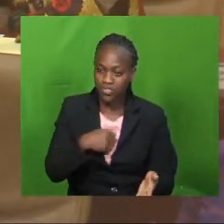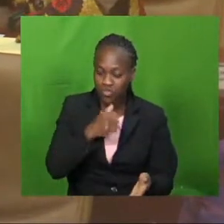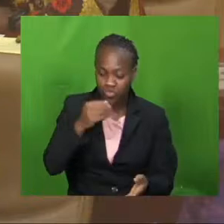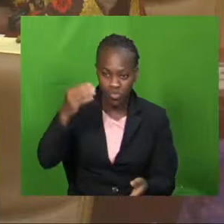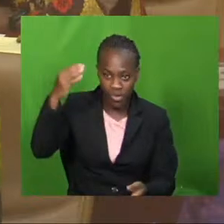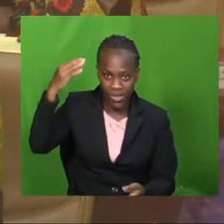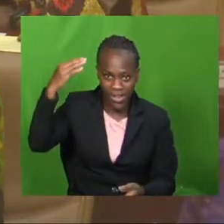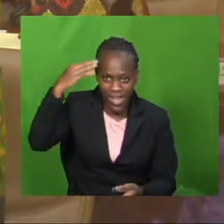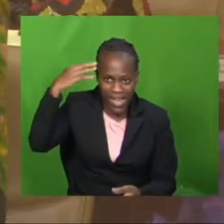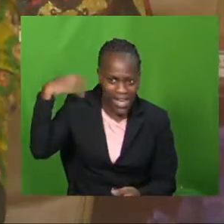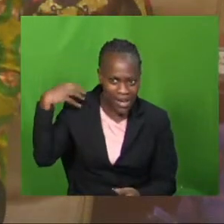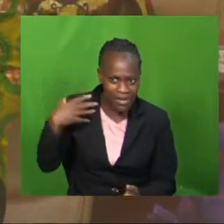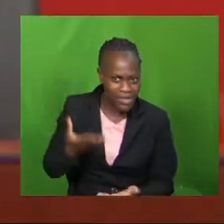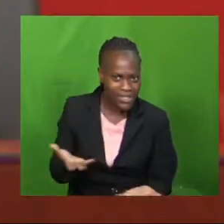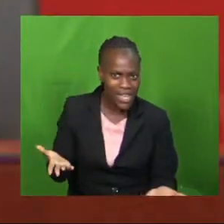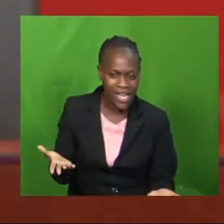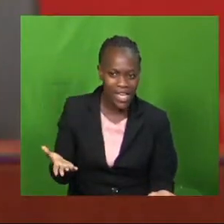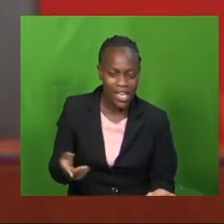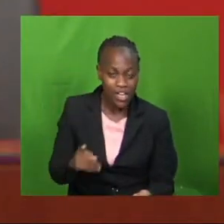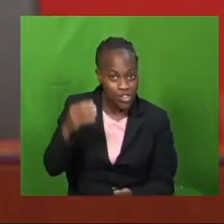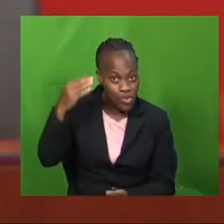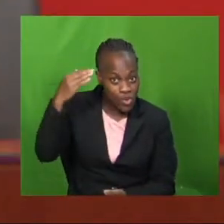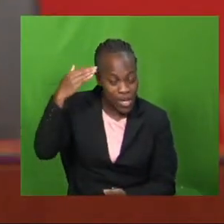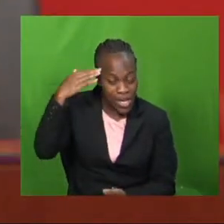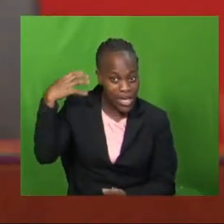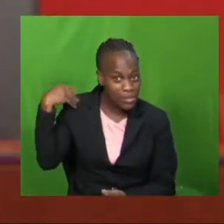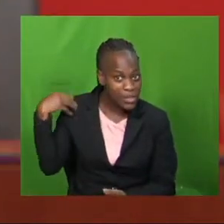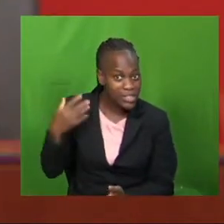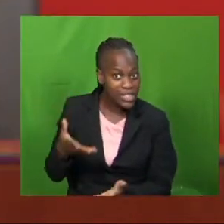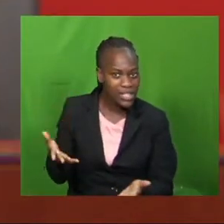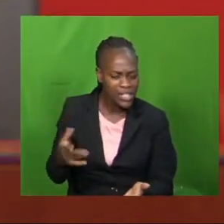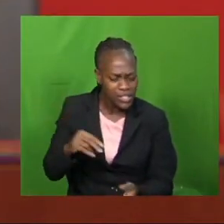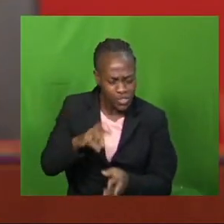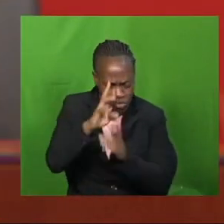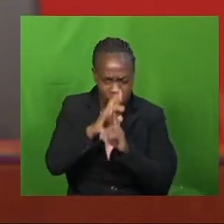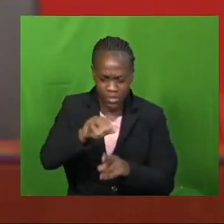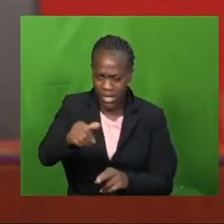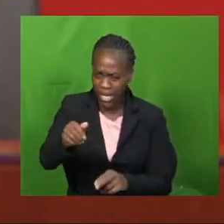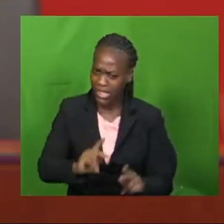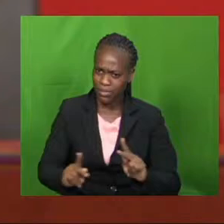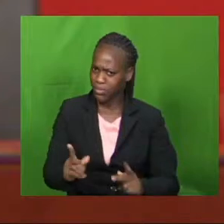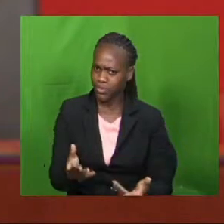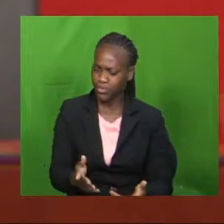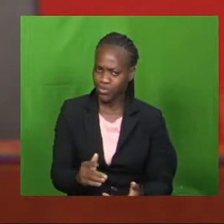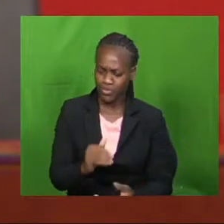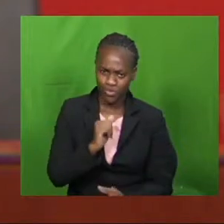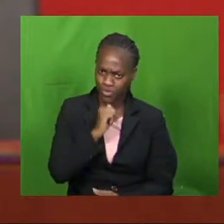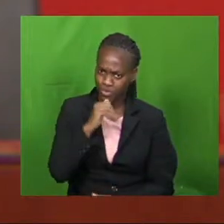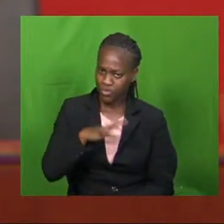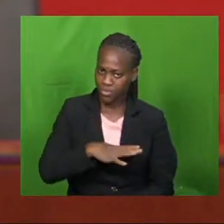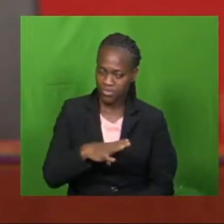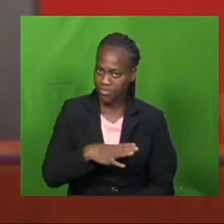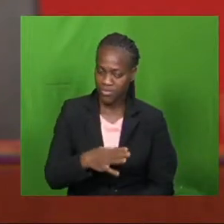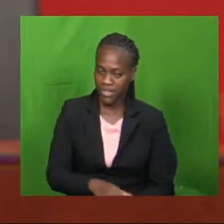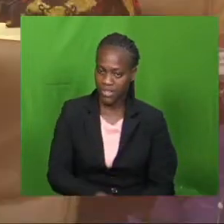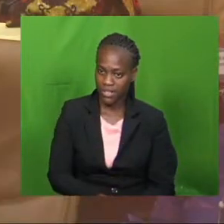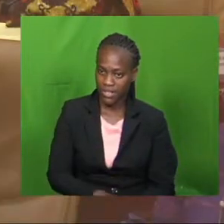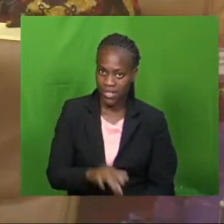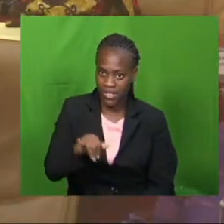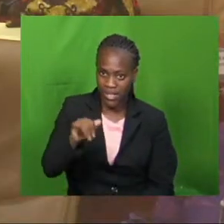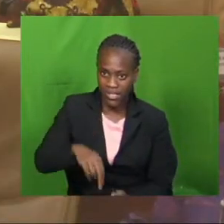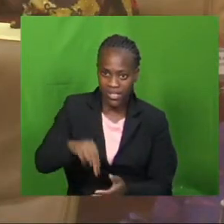headmaster of this house. Please, it's unfair. No, please respect colleague members. It's unfair to us. No, please, this thing should stop. Mr.